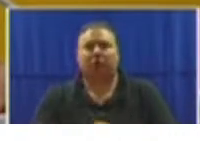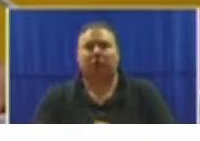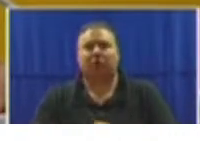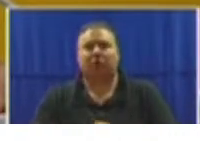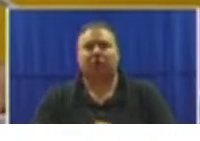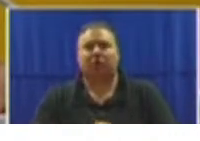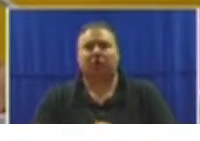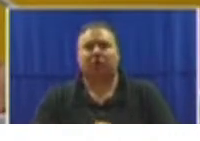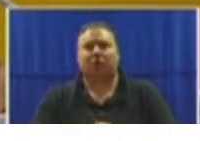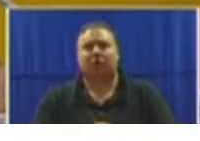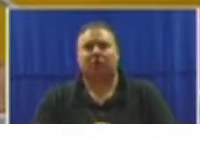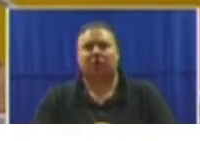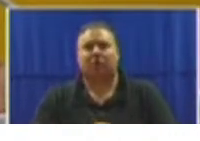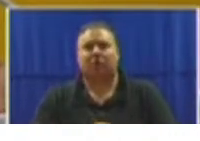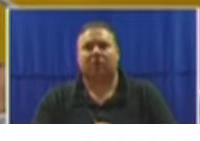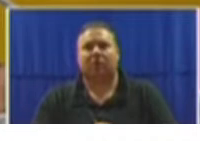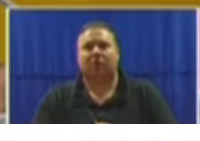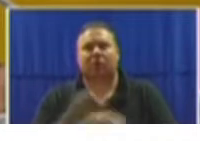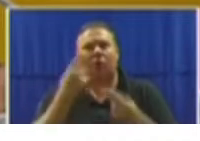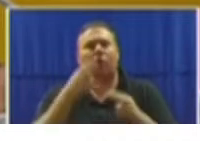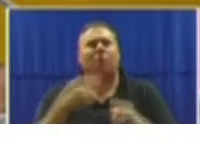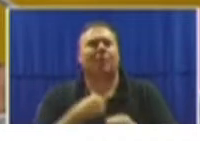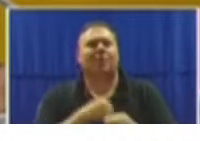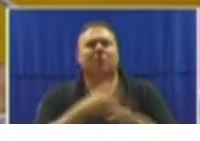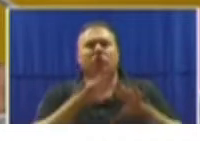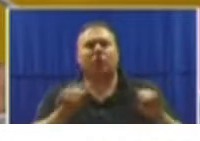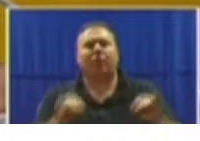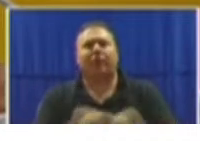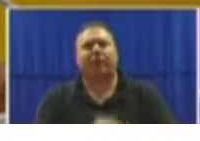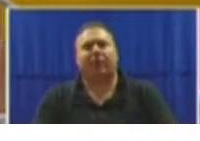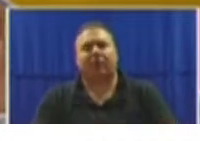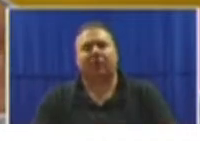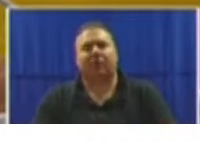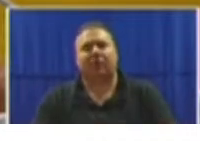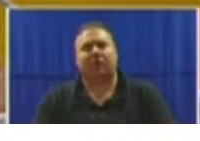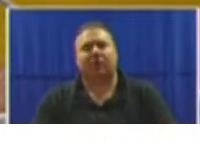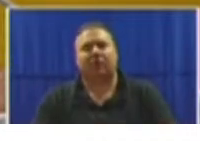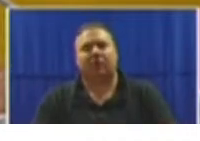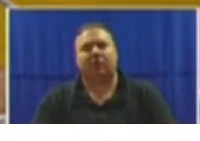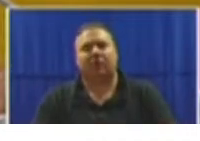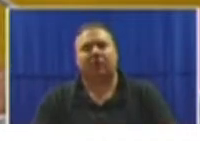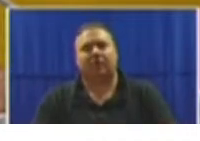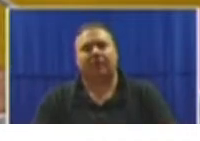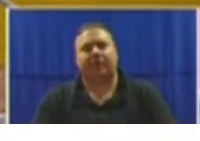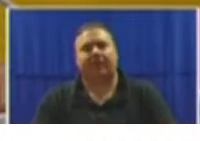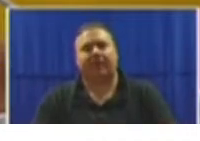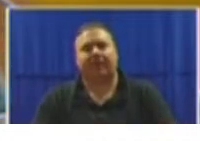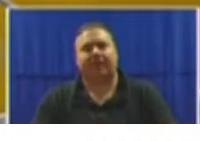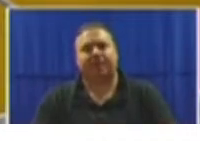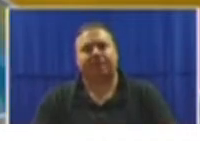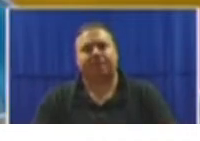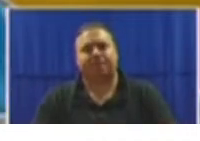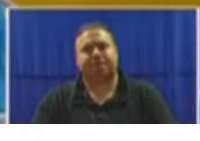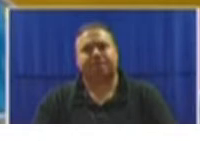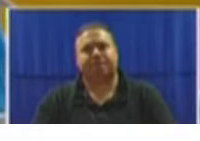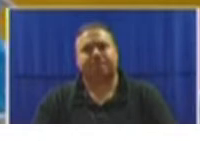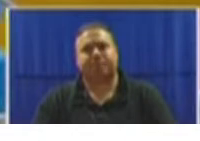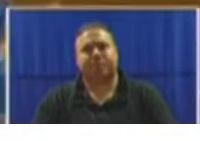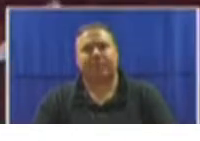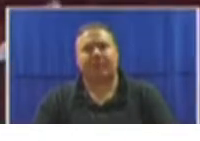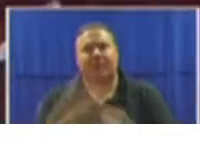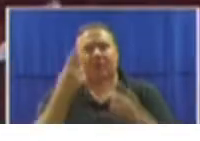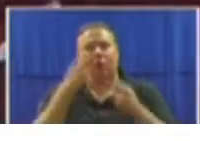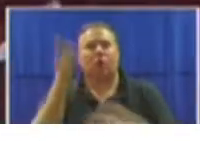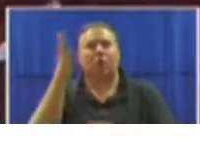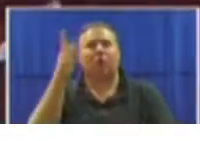proceed. Stop it, honorable members. It really has to come to an end. Thank you. Thank you very much, Speaker. Honorable